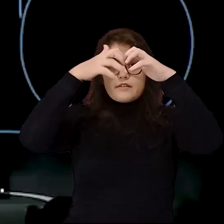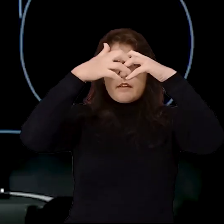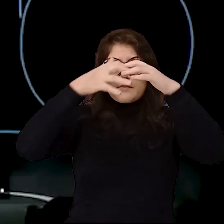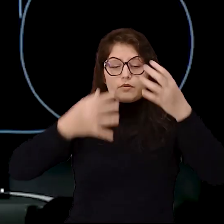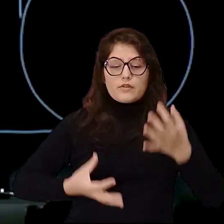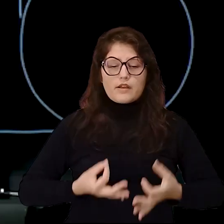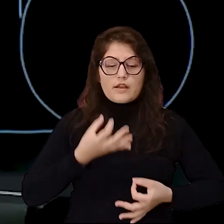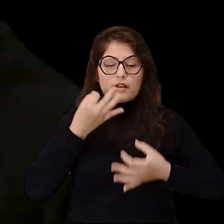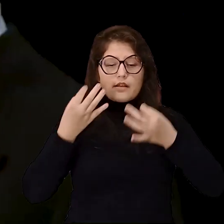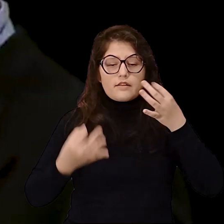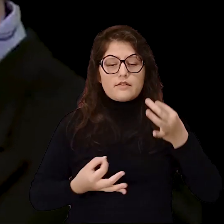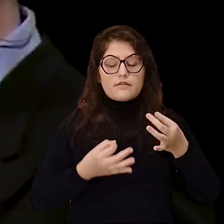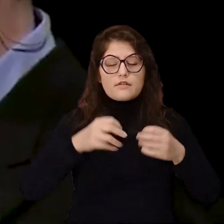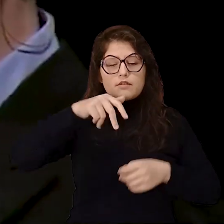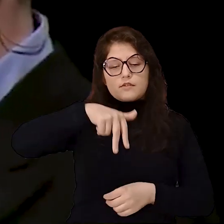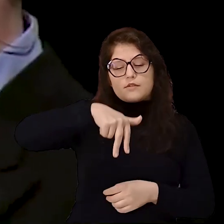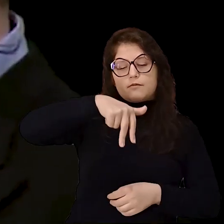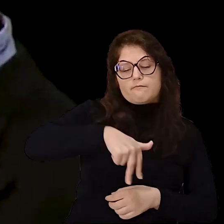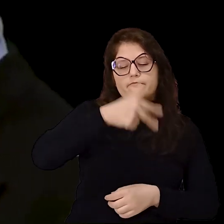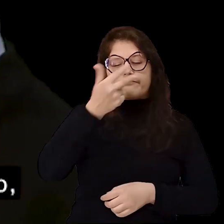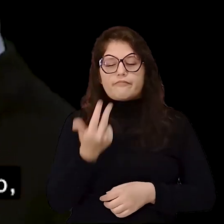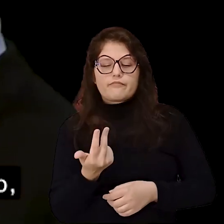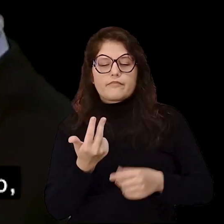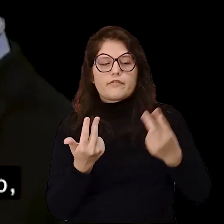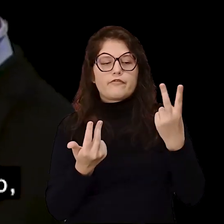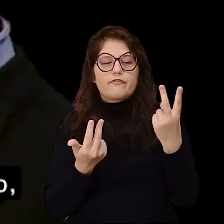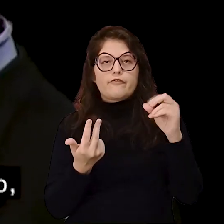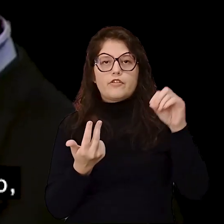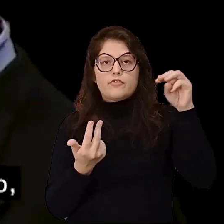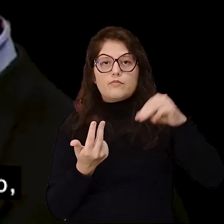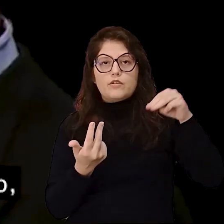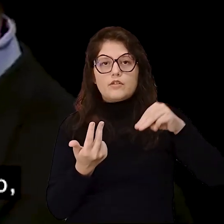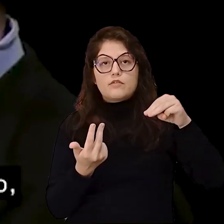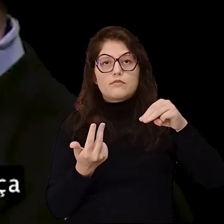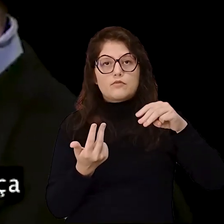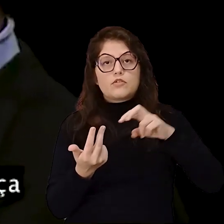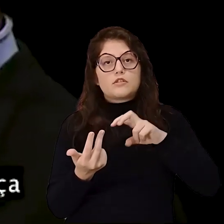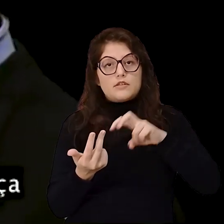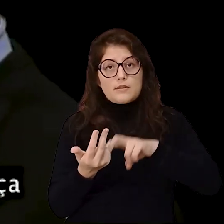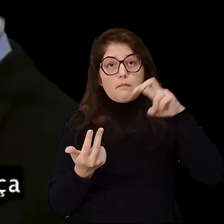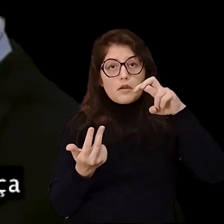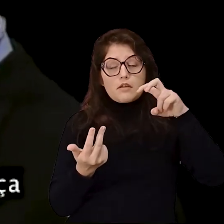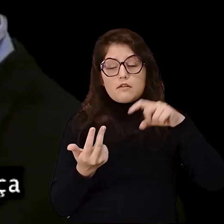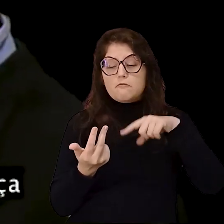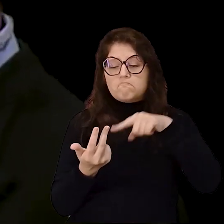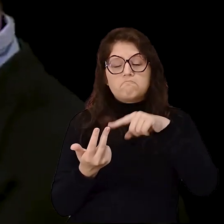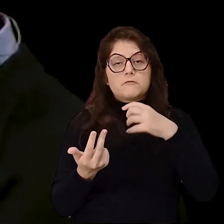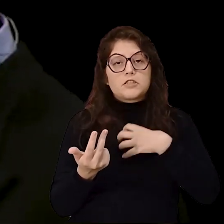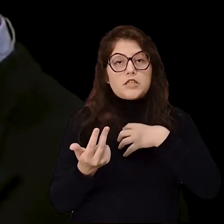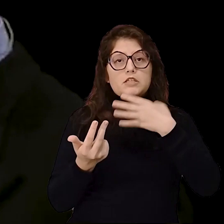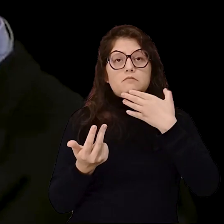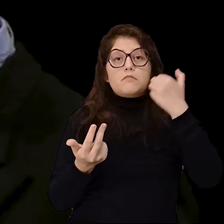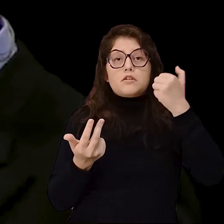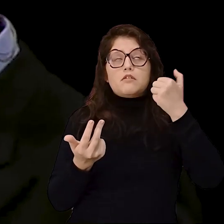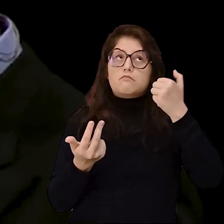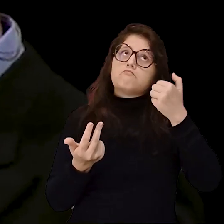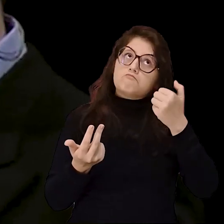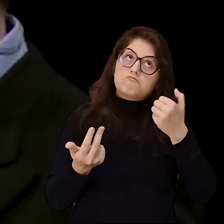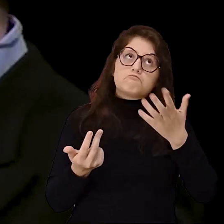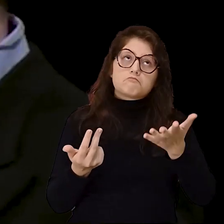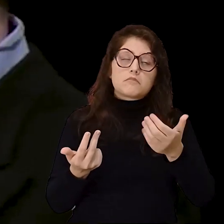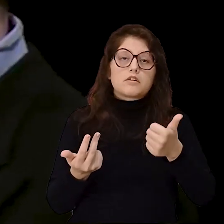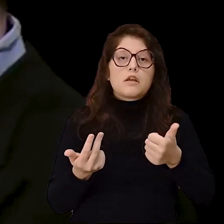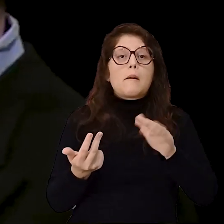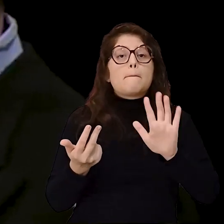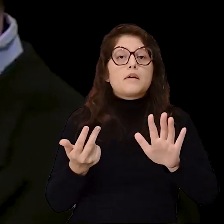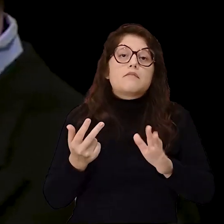else was nonsense. But then I discovered something. If you have brain cancer and you say that standing on your head for 20 minutes every morning